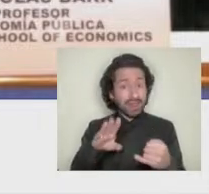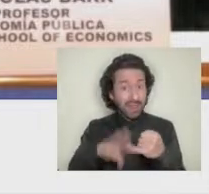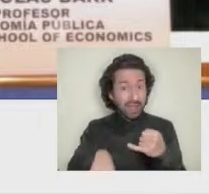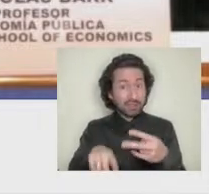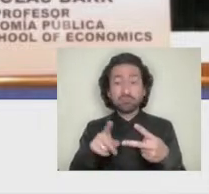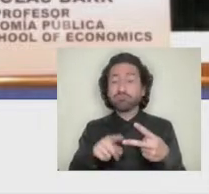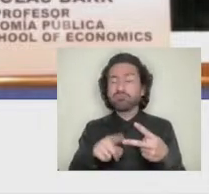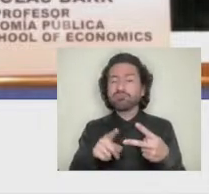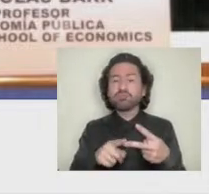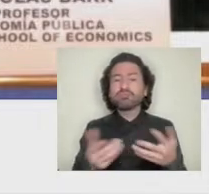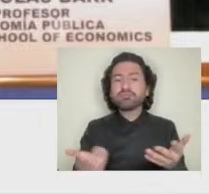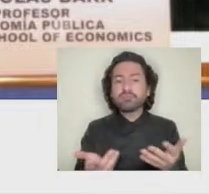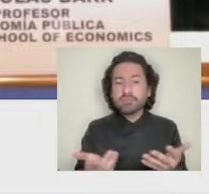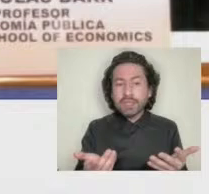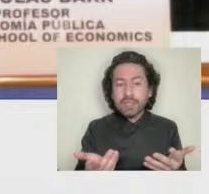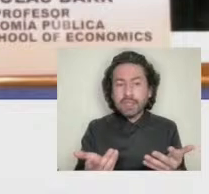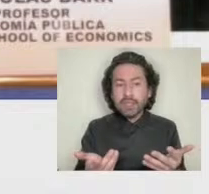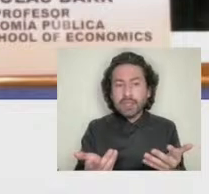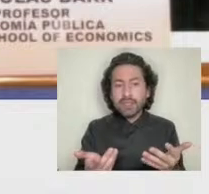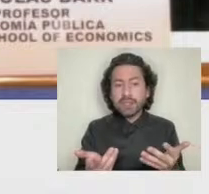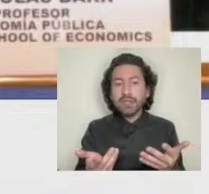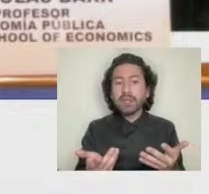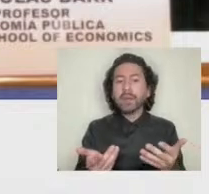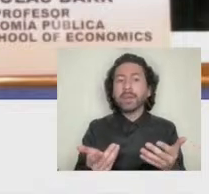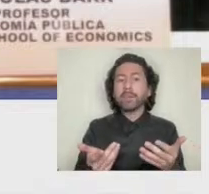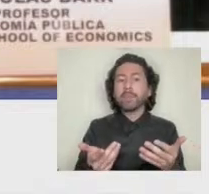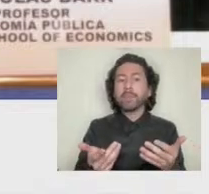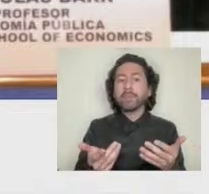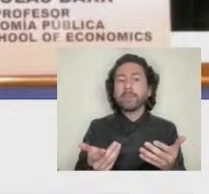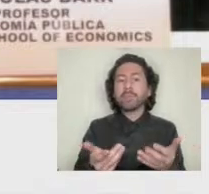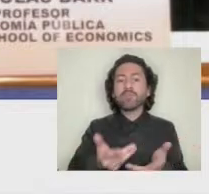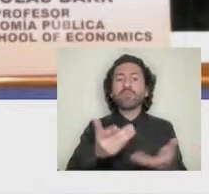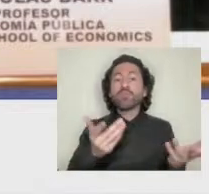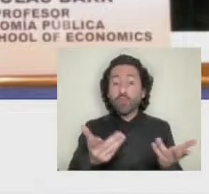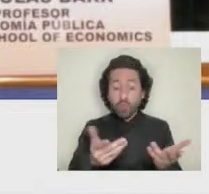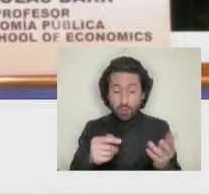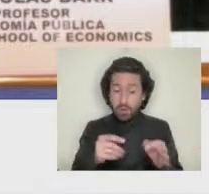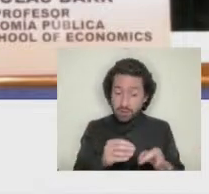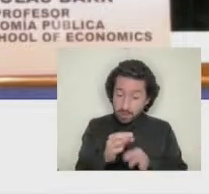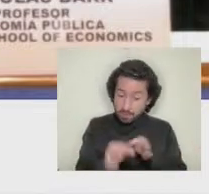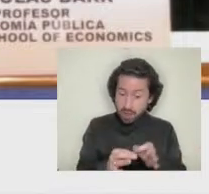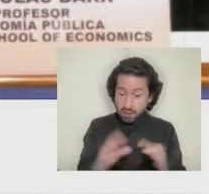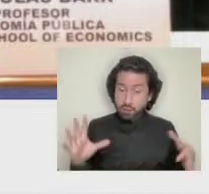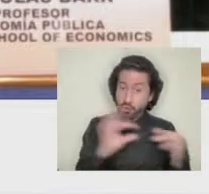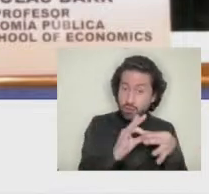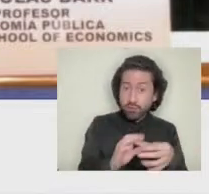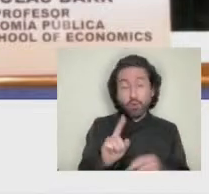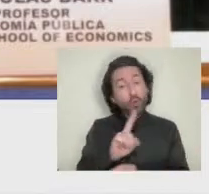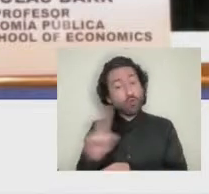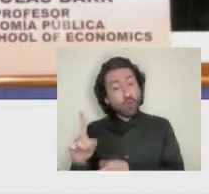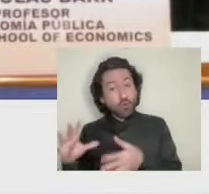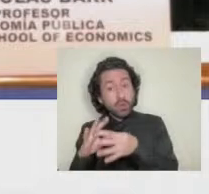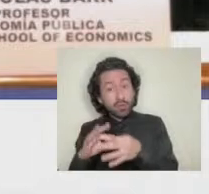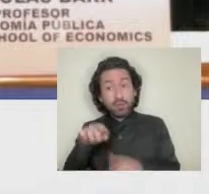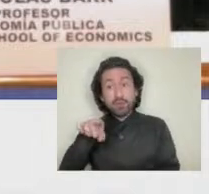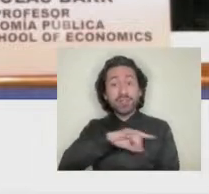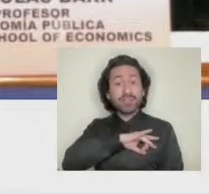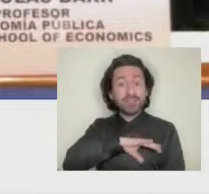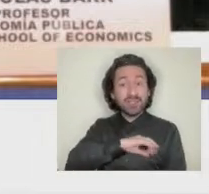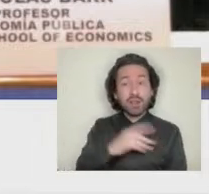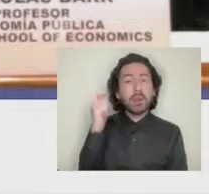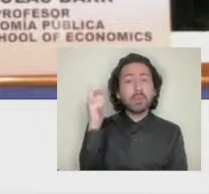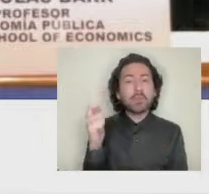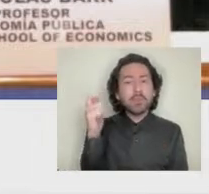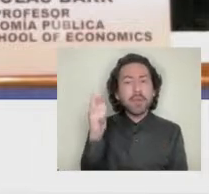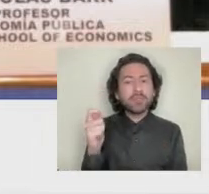integrate non-contributory and contributory plans. The solidarity pension in Chile is a very good way of